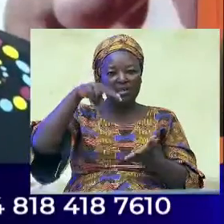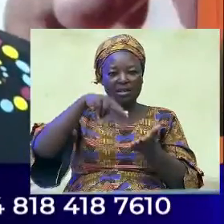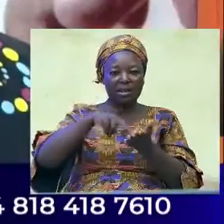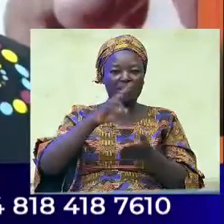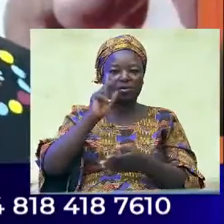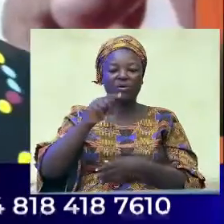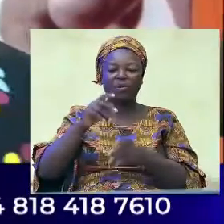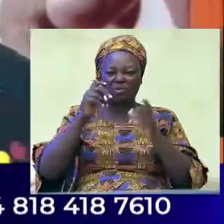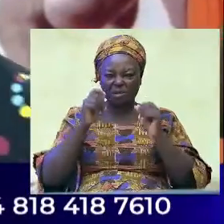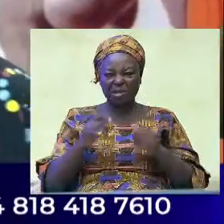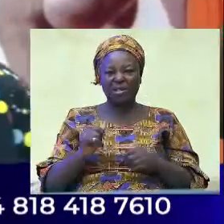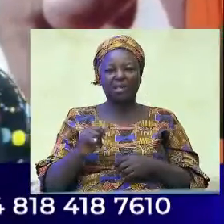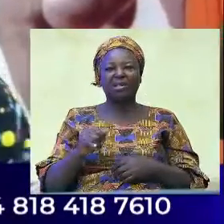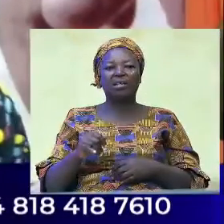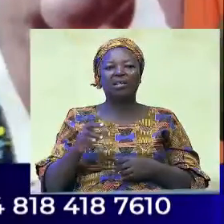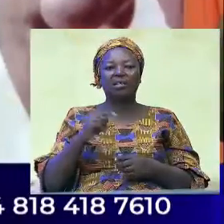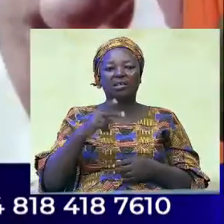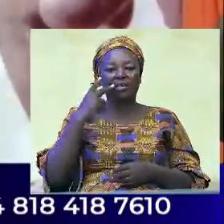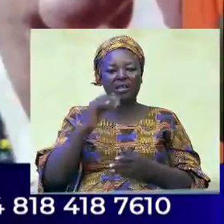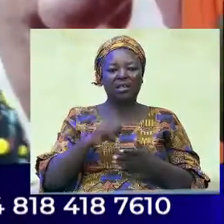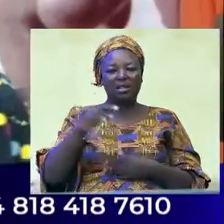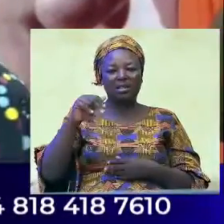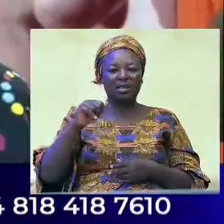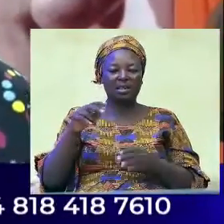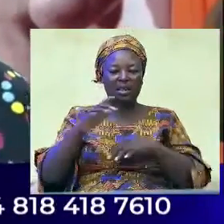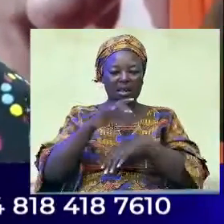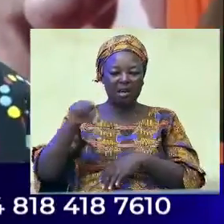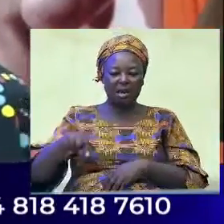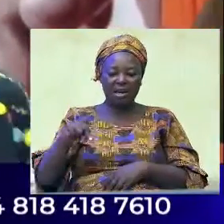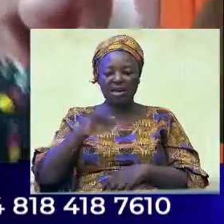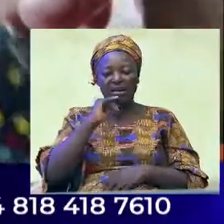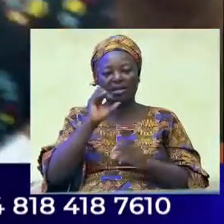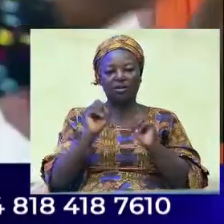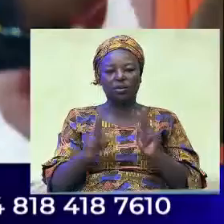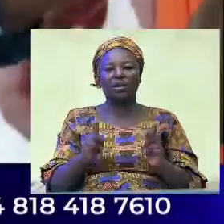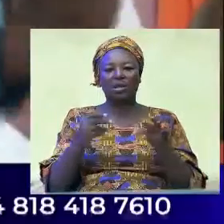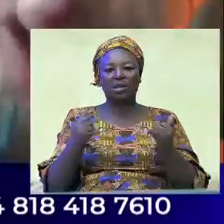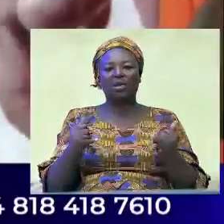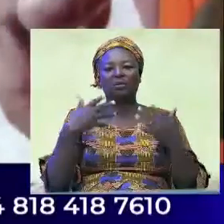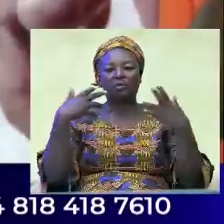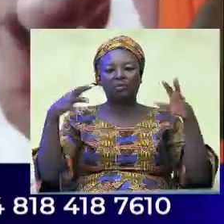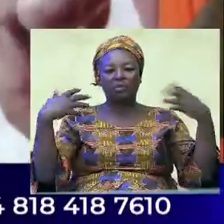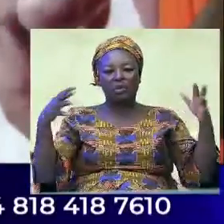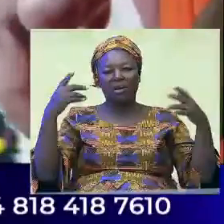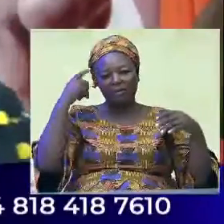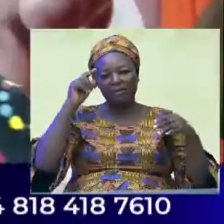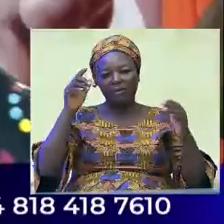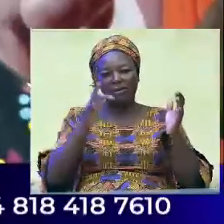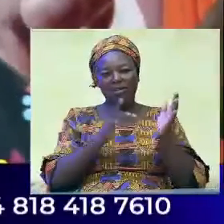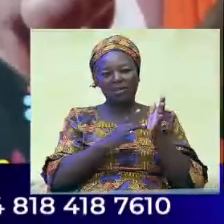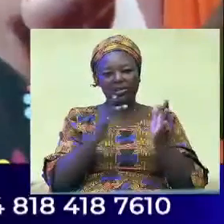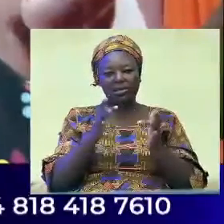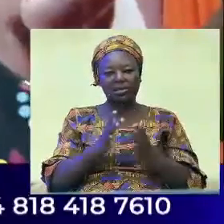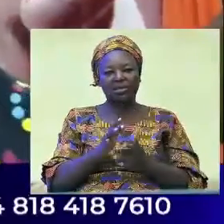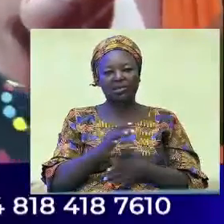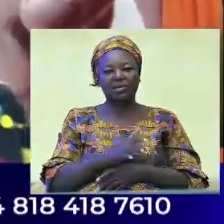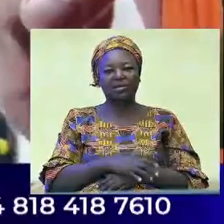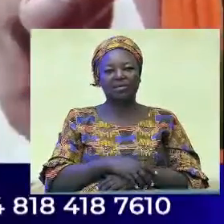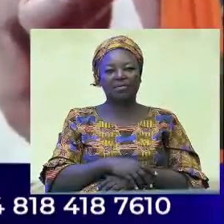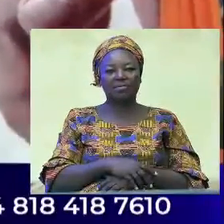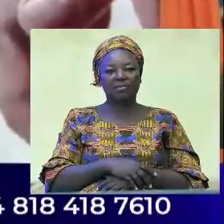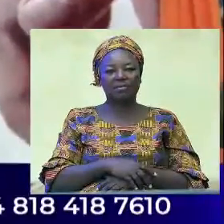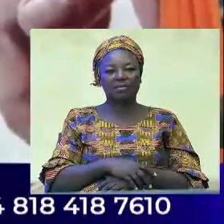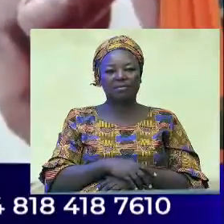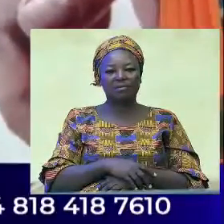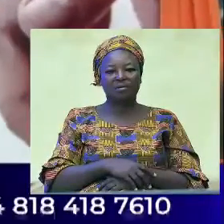immediately. Then my leg is okay. Praise the Lord. Put your hand together